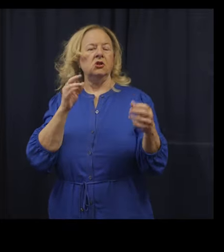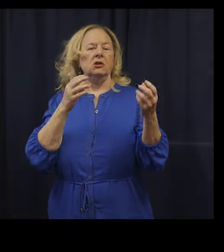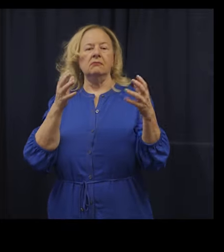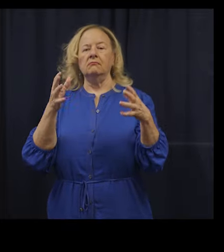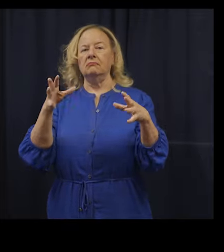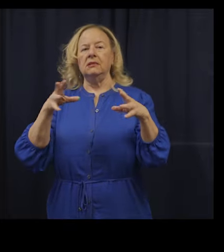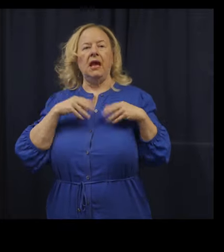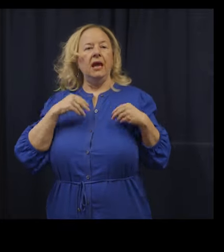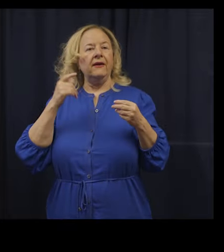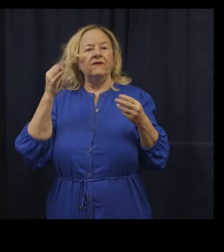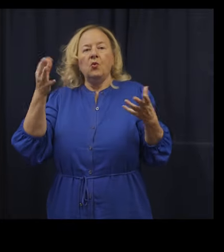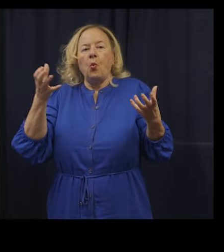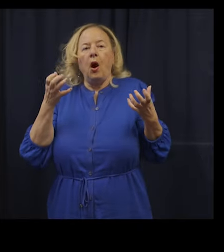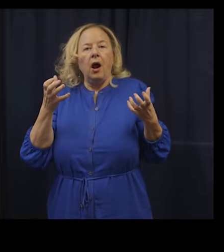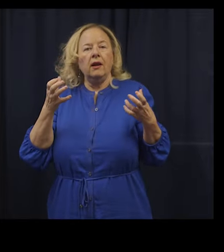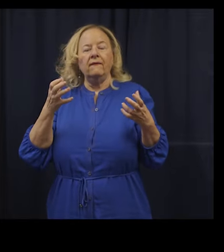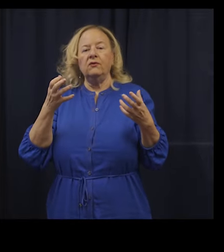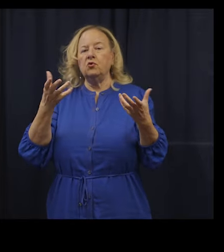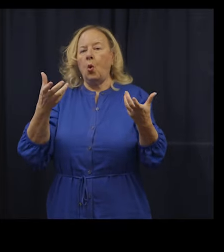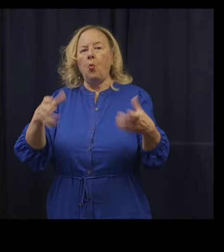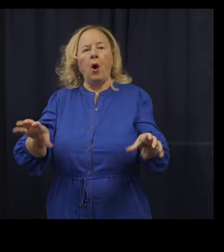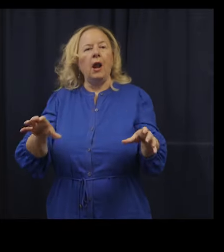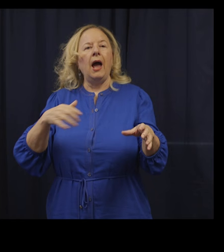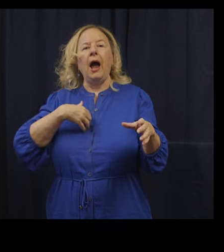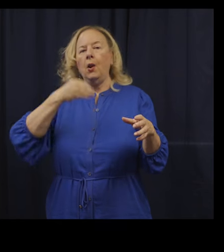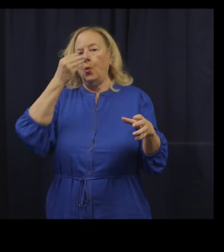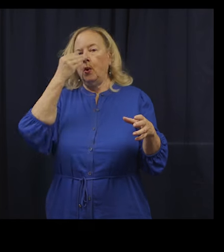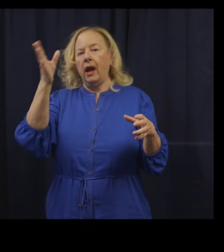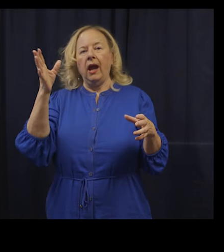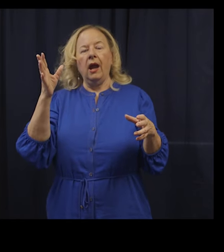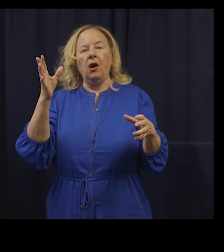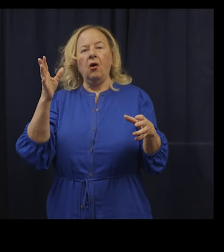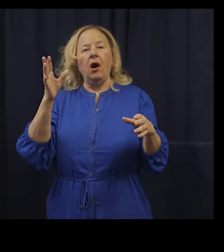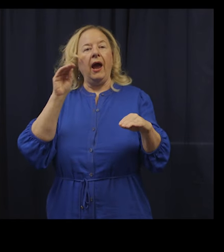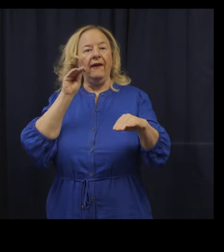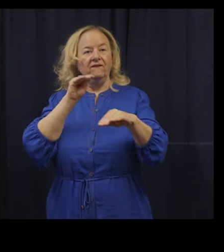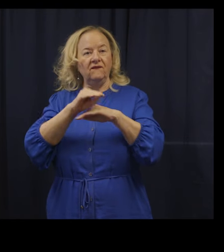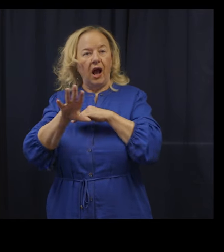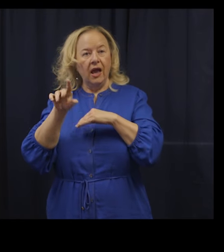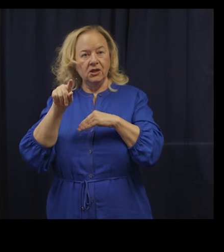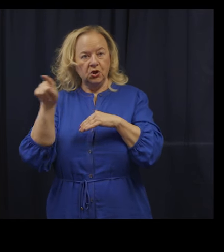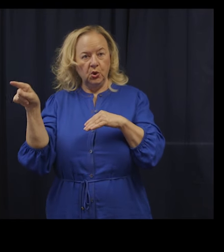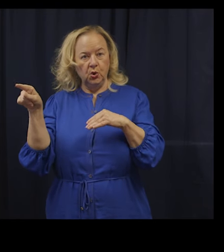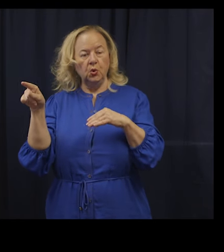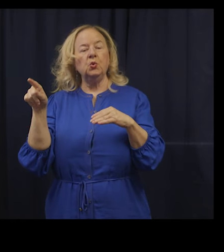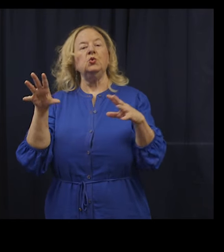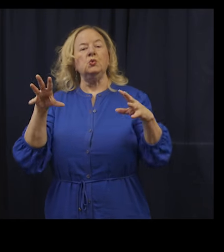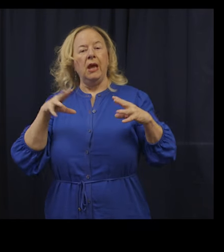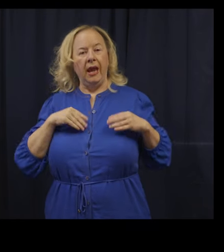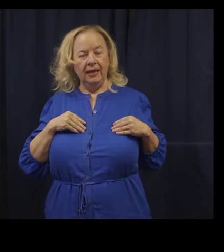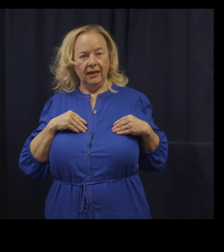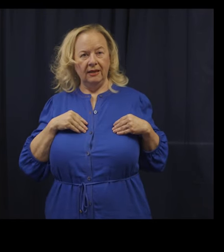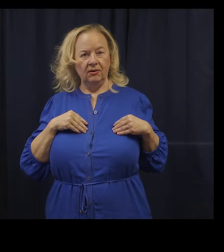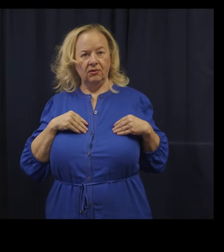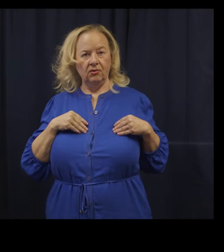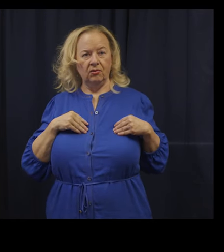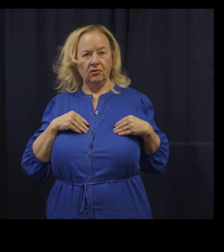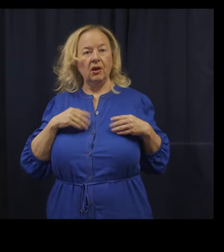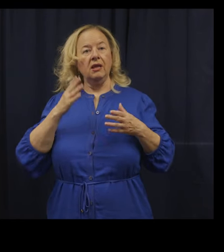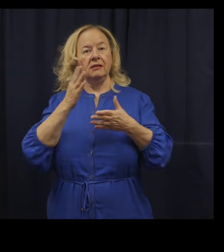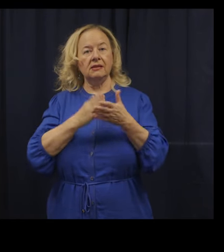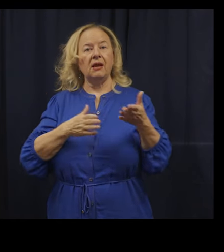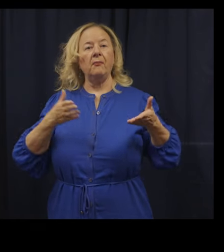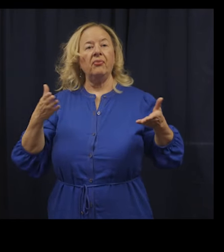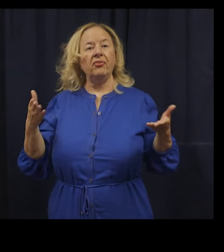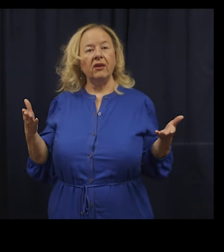you want it. If you don't want it, I don't care. I mean, I advise you to take it. And some things, just like